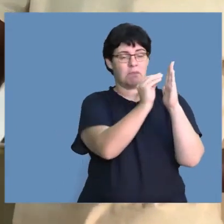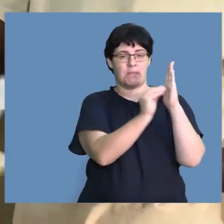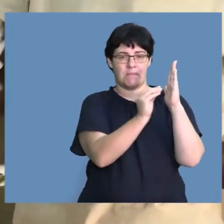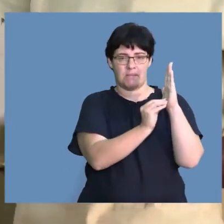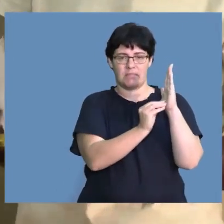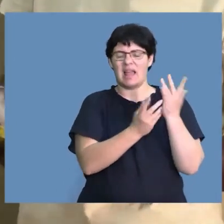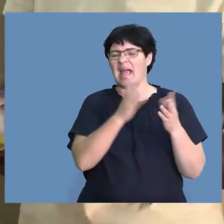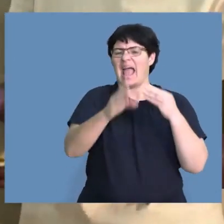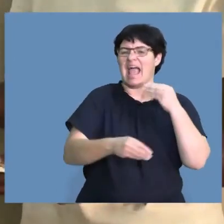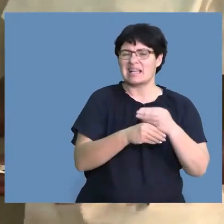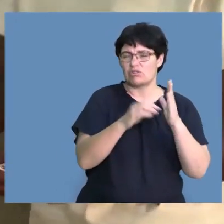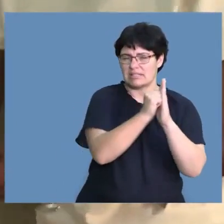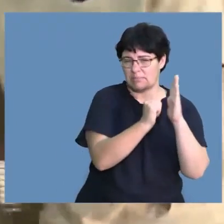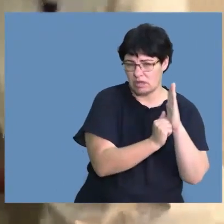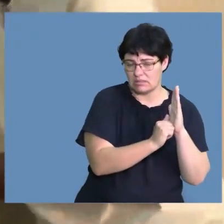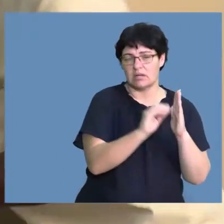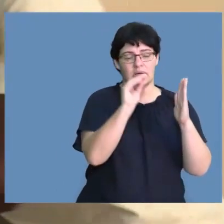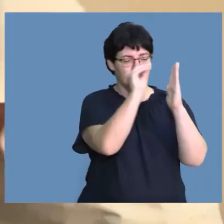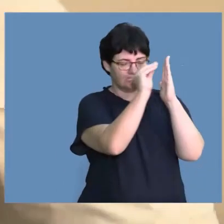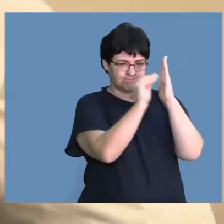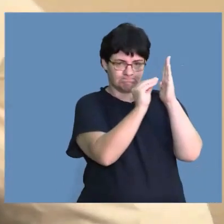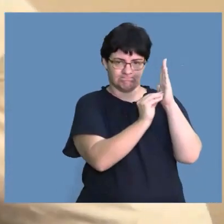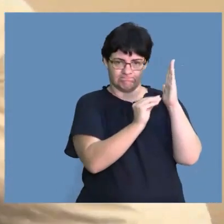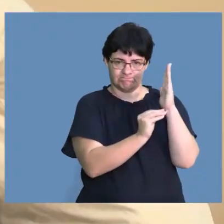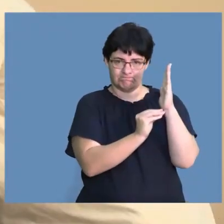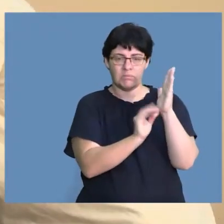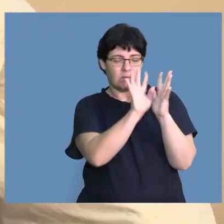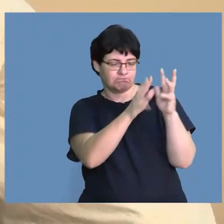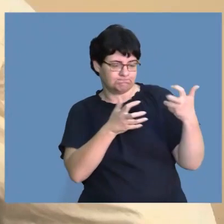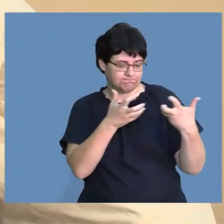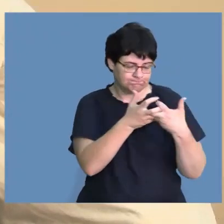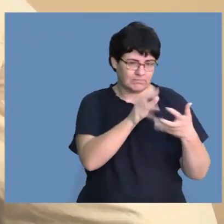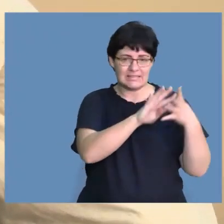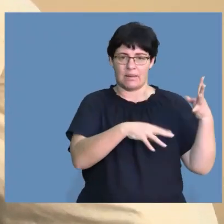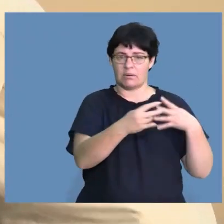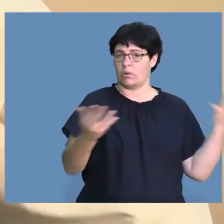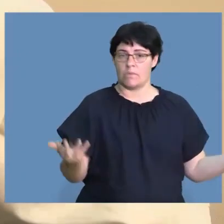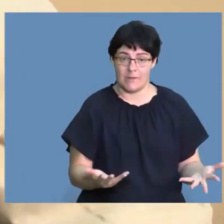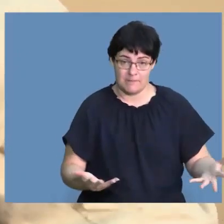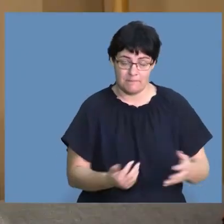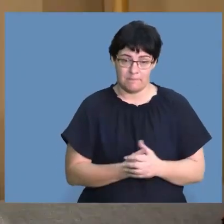subjects, including extra subjects. Write them down so that you know where you're going to slot them in.